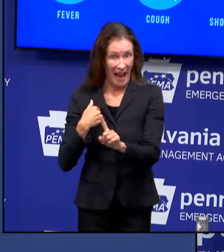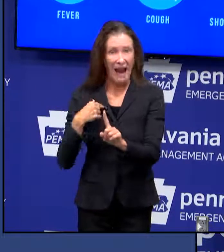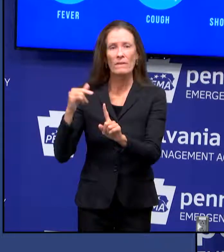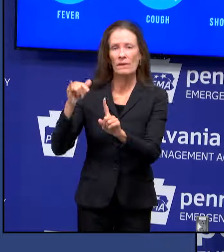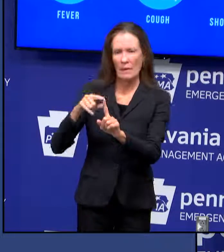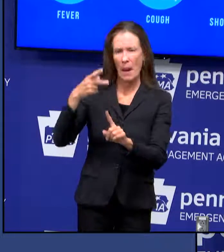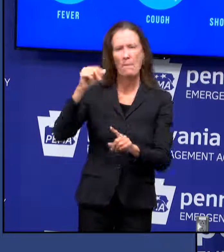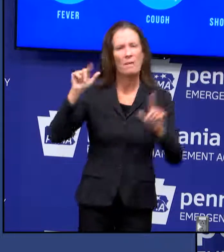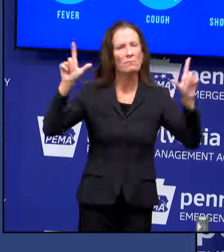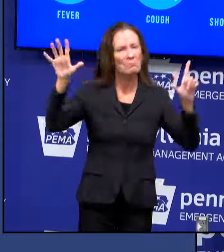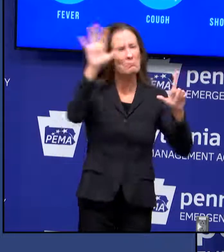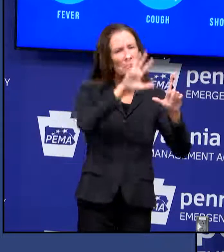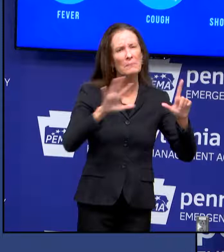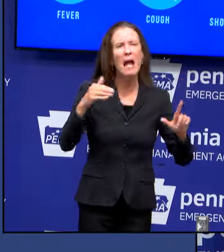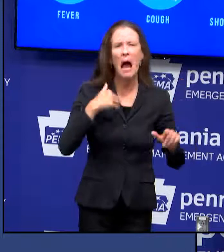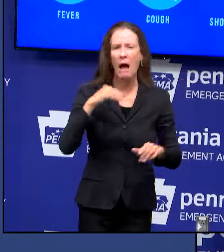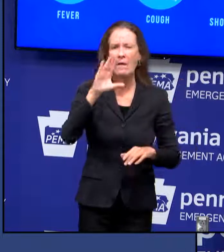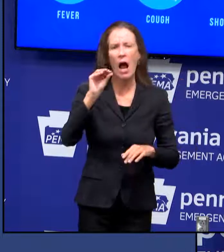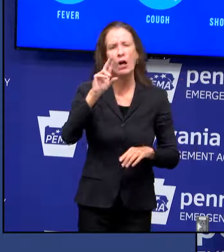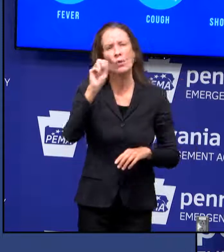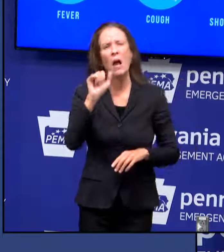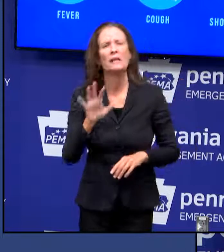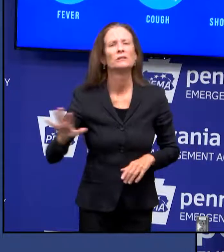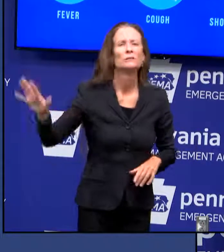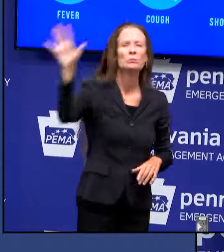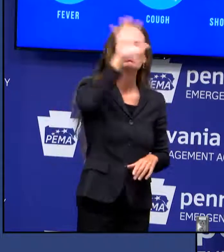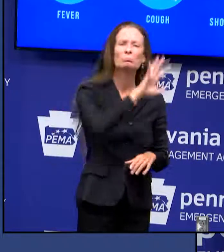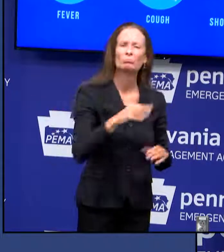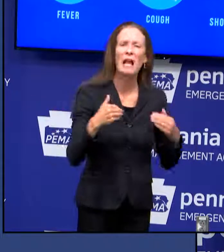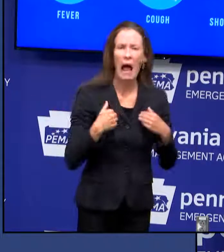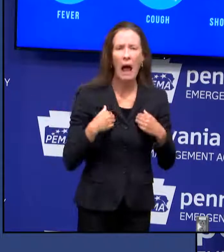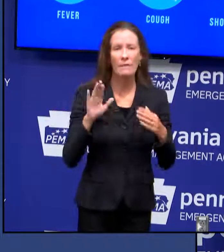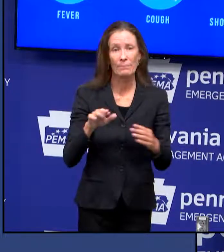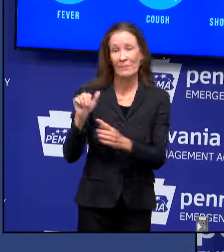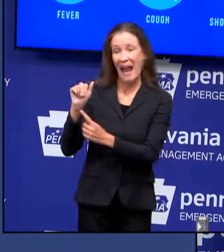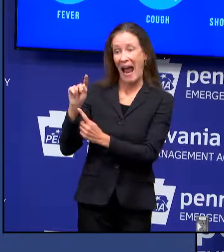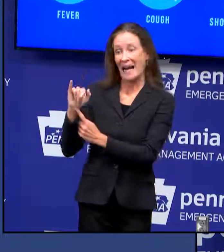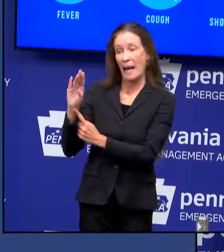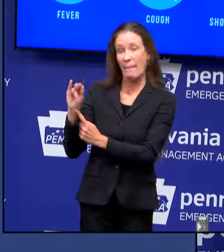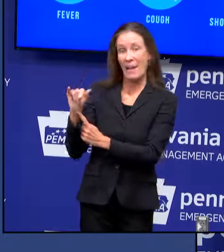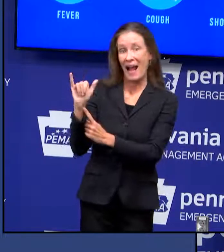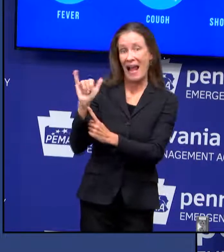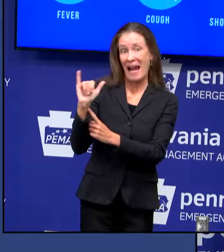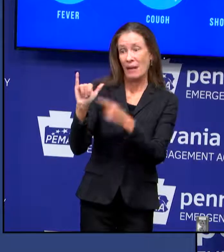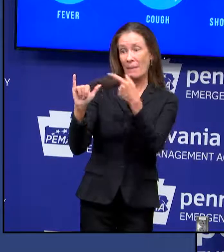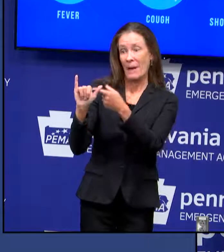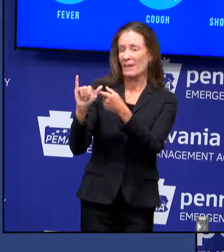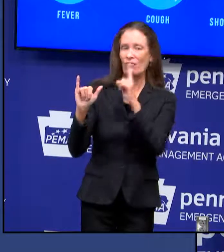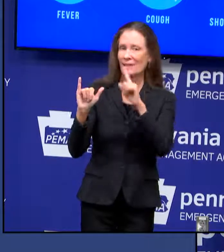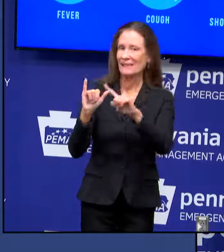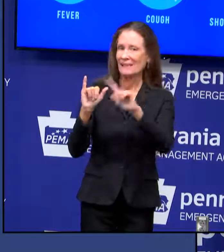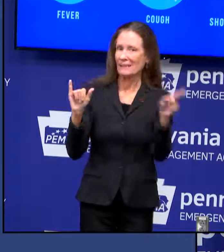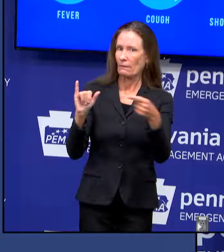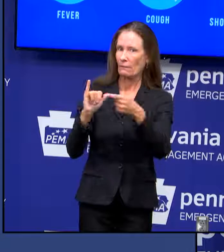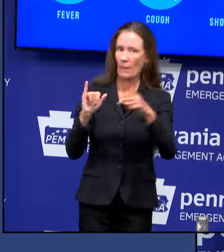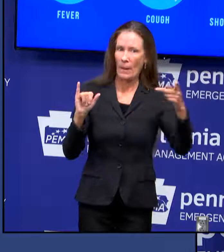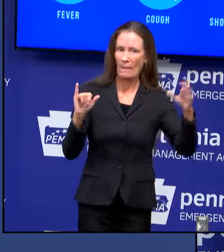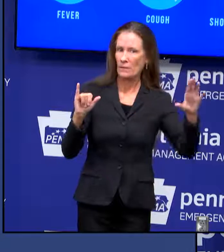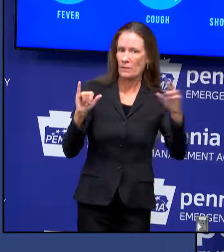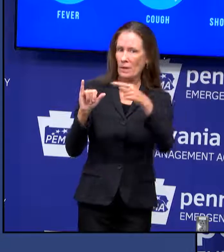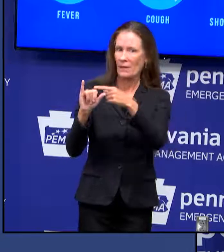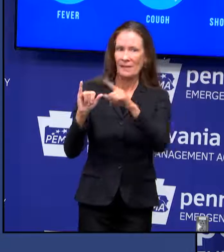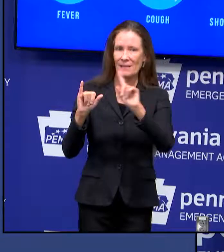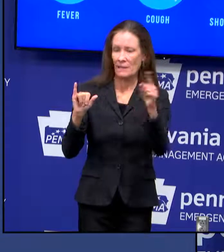country. Antibody tests are completely different. Those are blood tests that are done, and those are testing our immune response